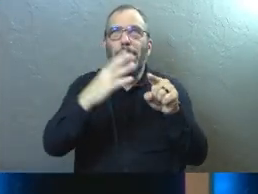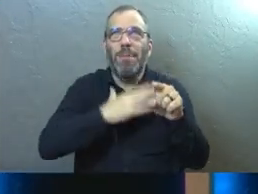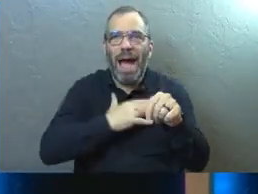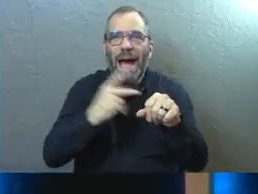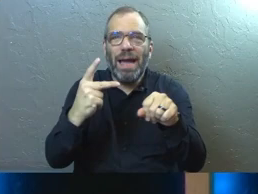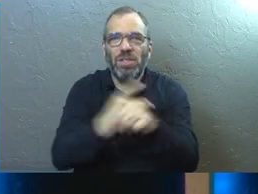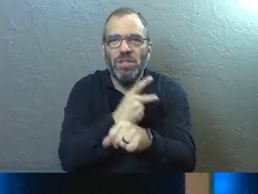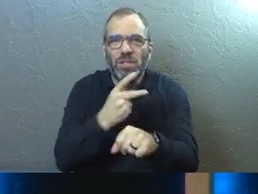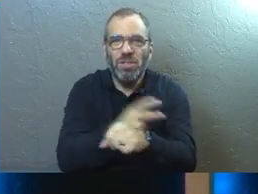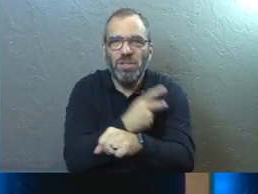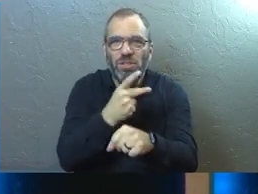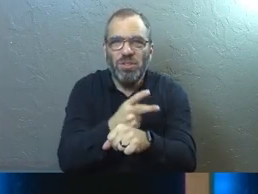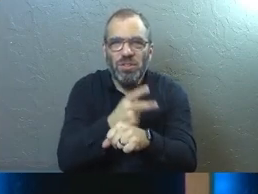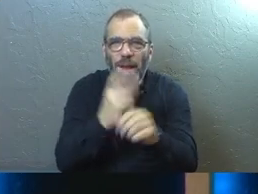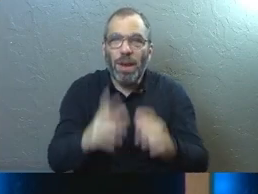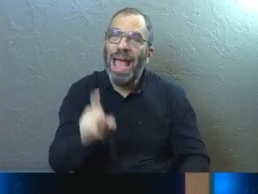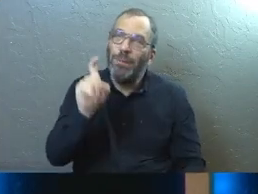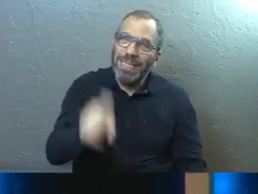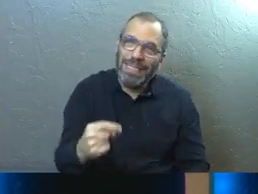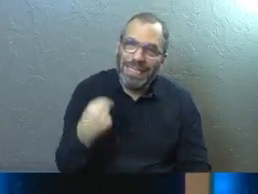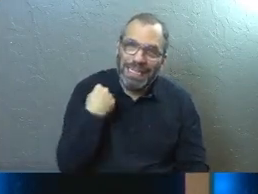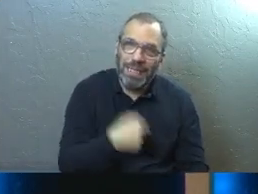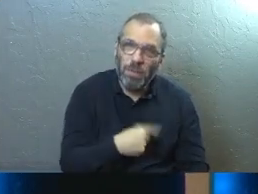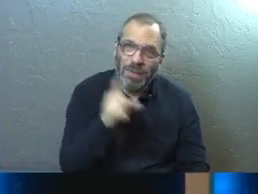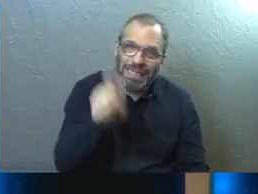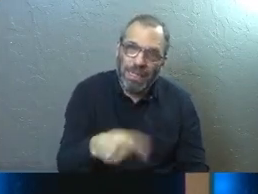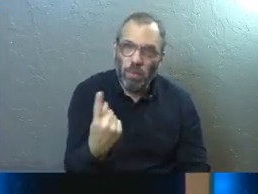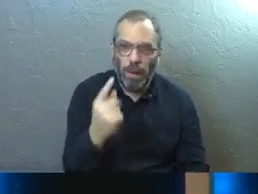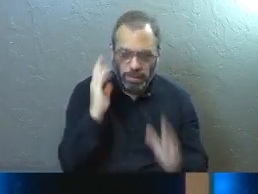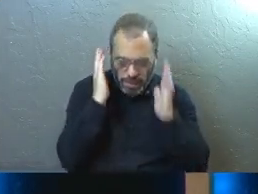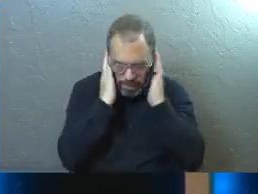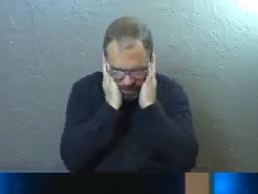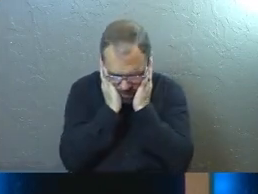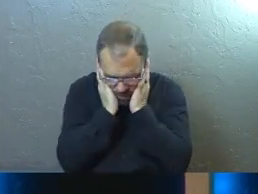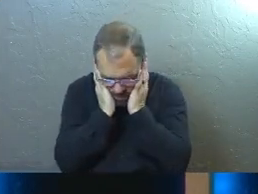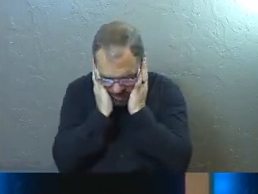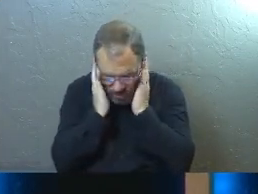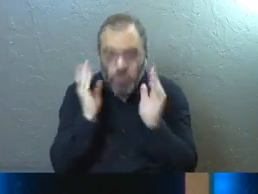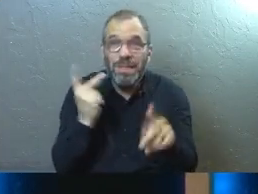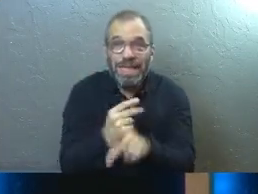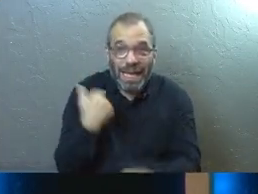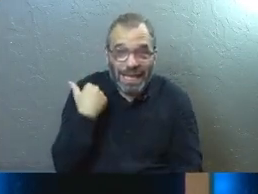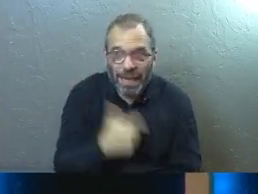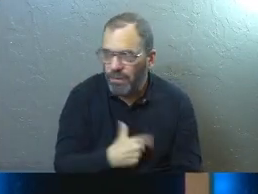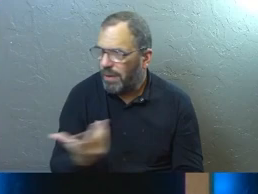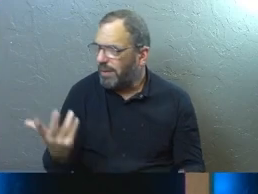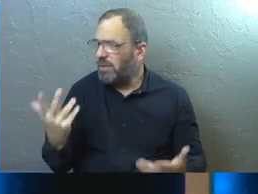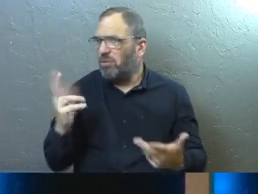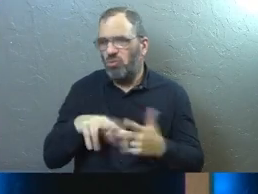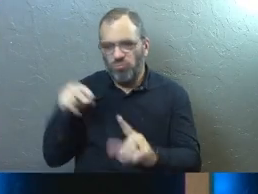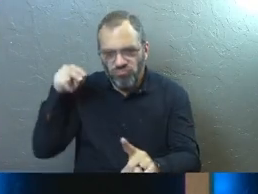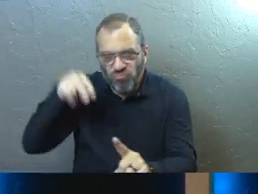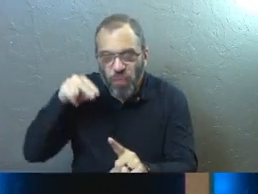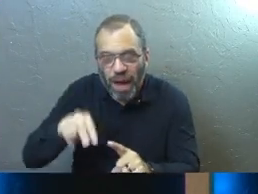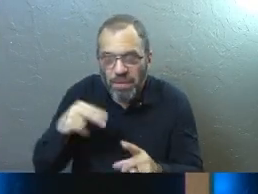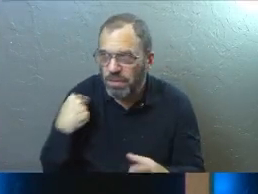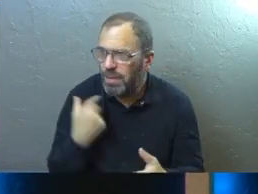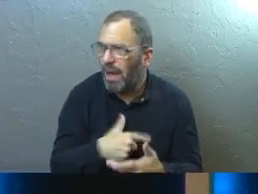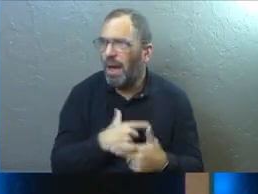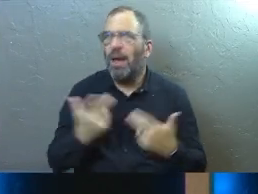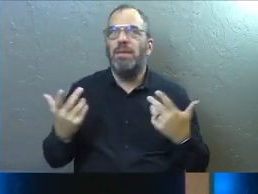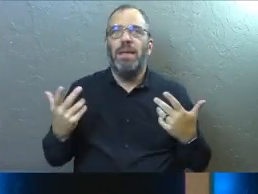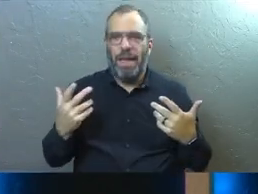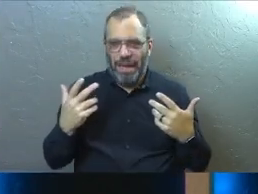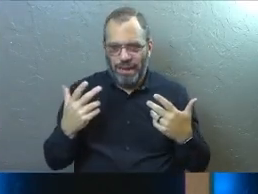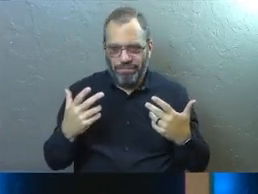shepherd, and we need a shepherd. We need somebody to watch over us. We need somebody to do all these things that we're about